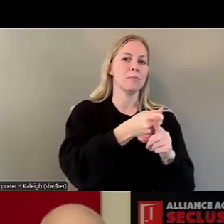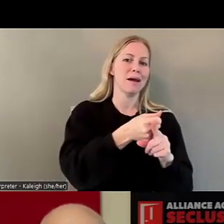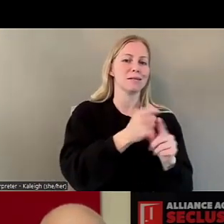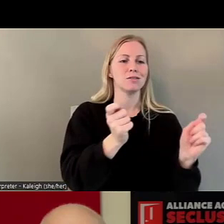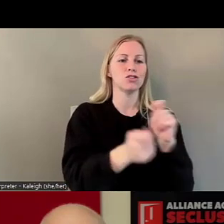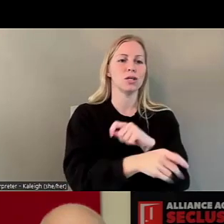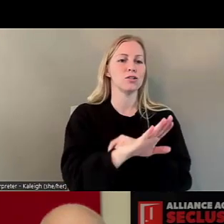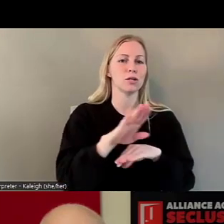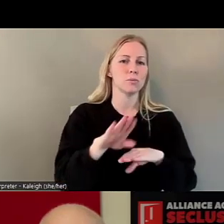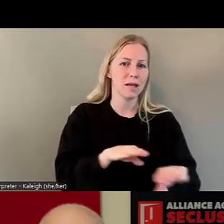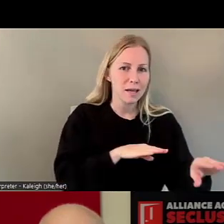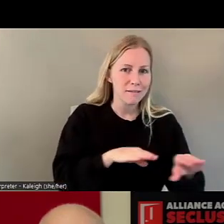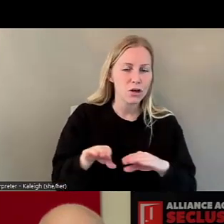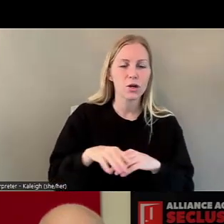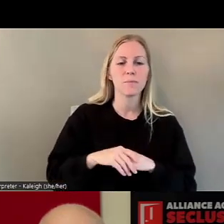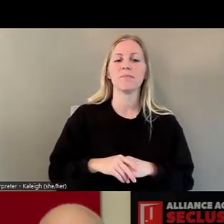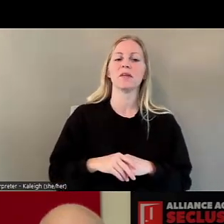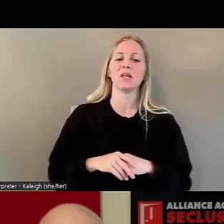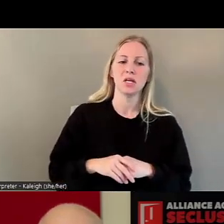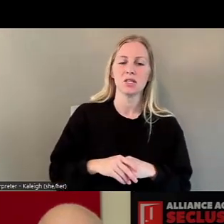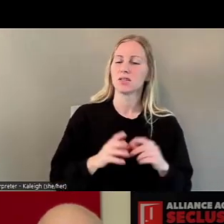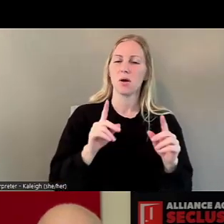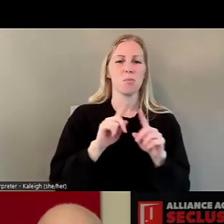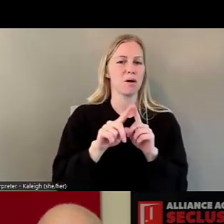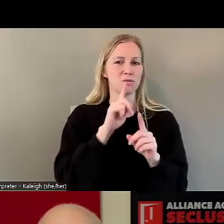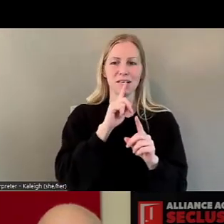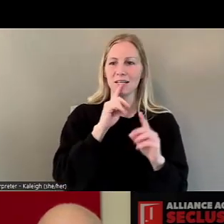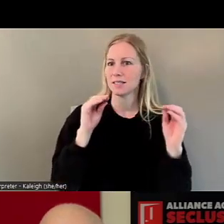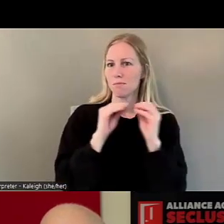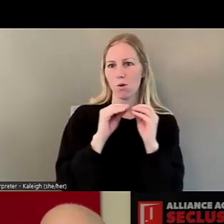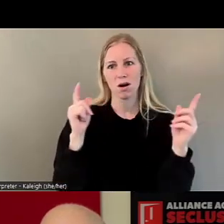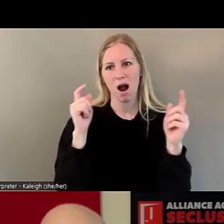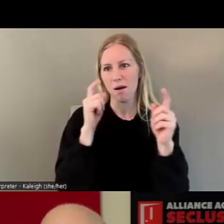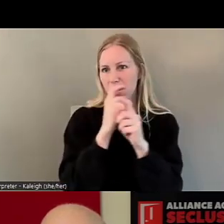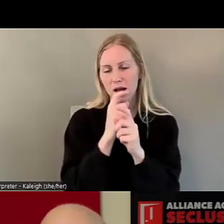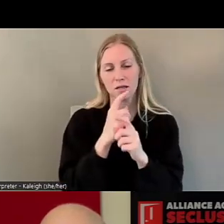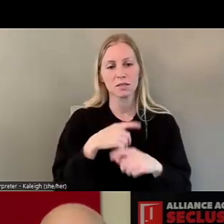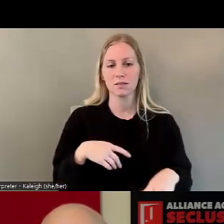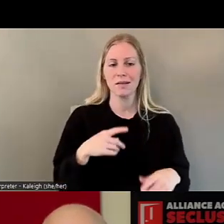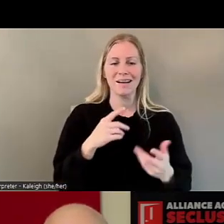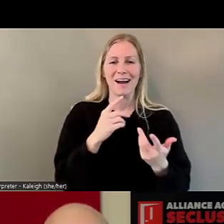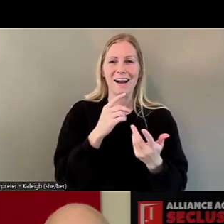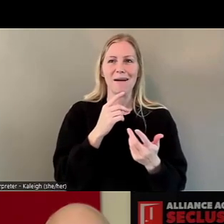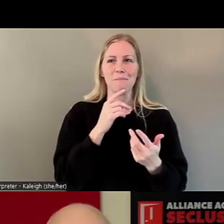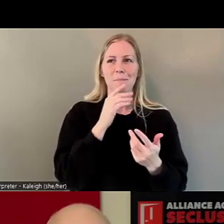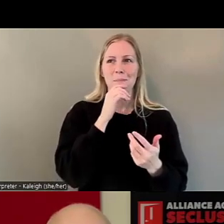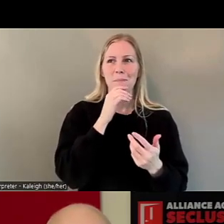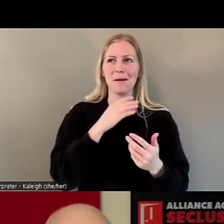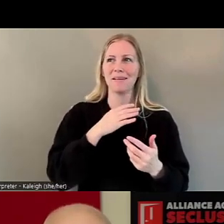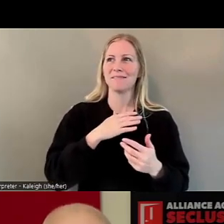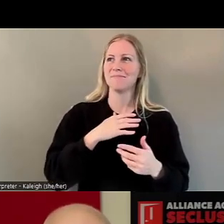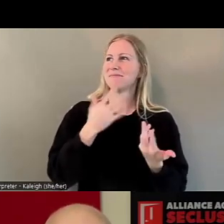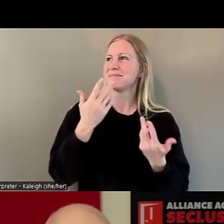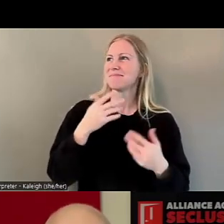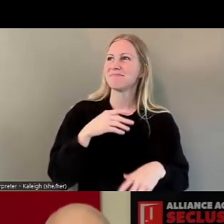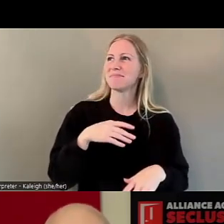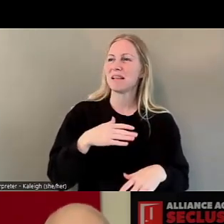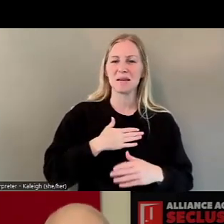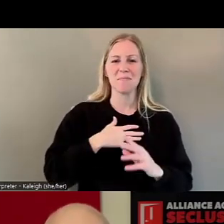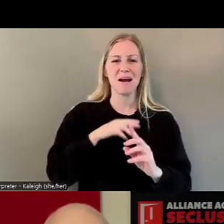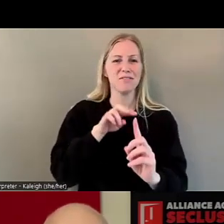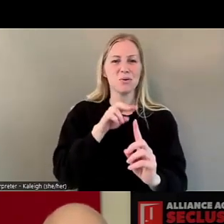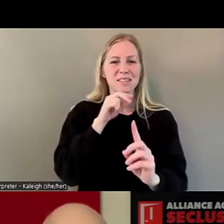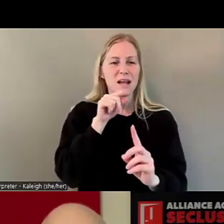a standpoint of behavior, I don't look at it as training people. Humans are far